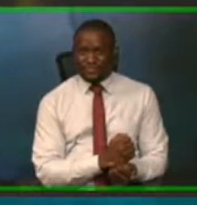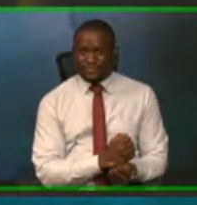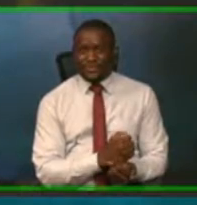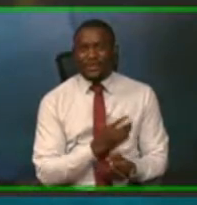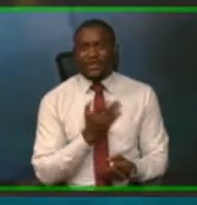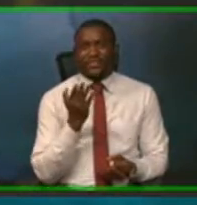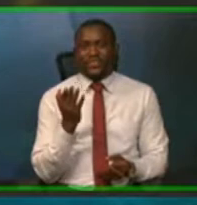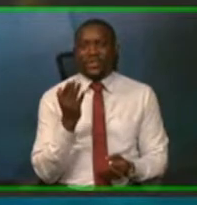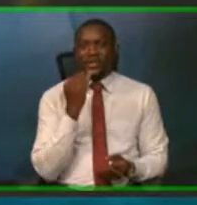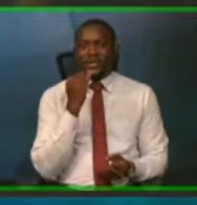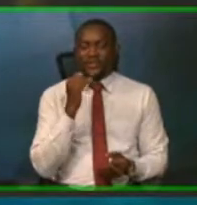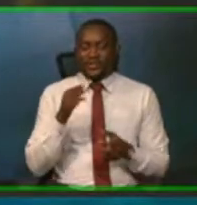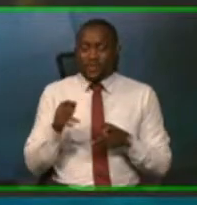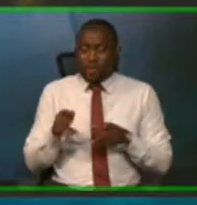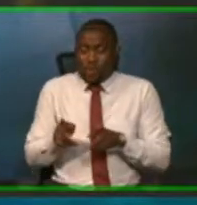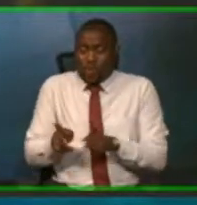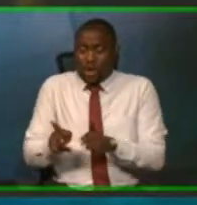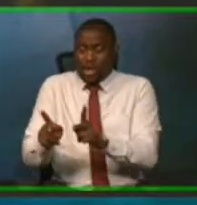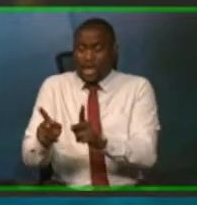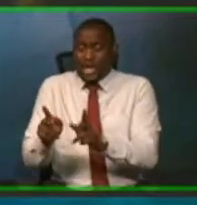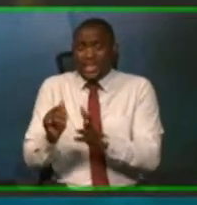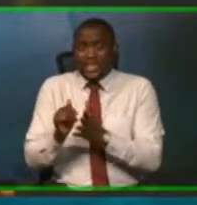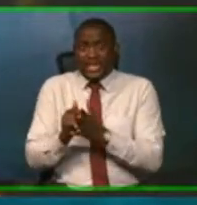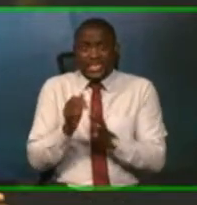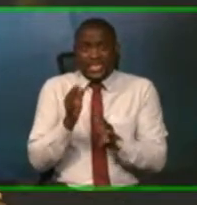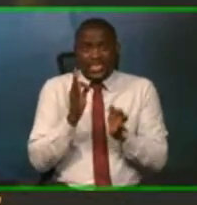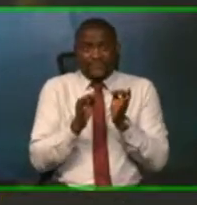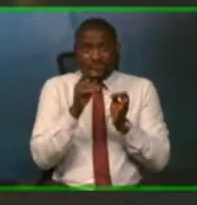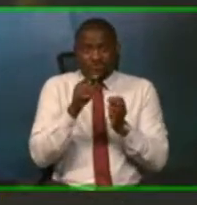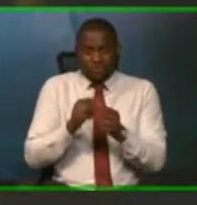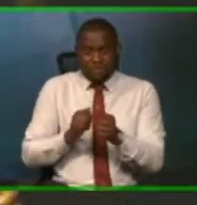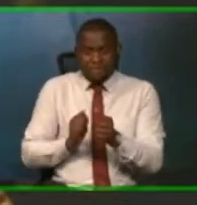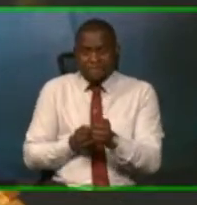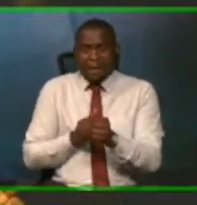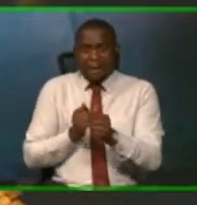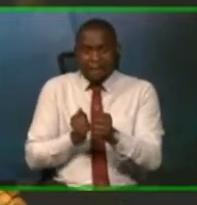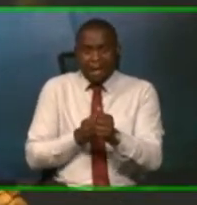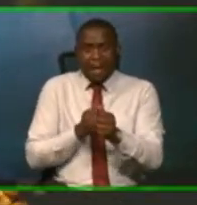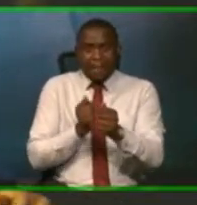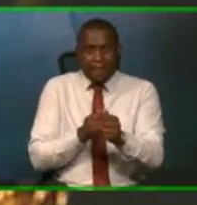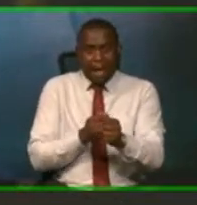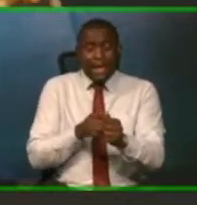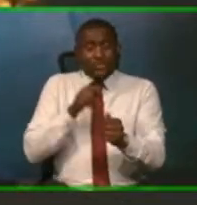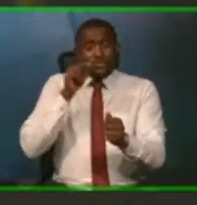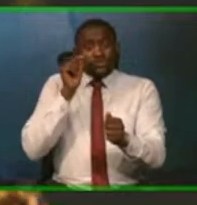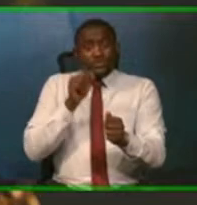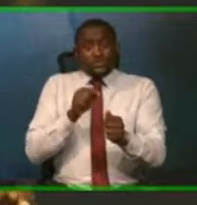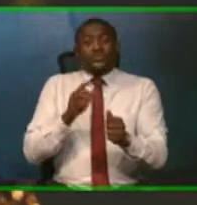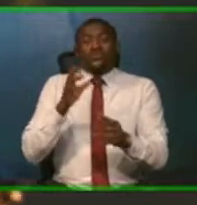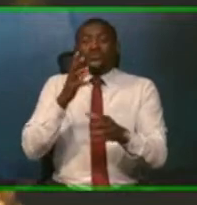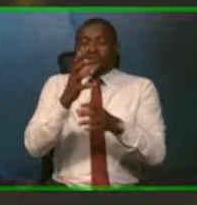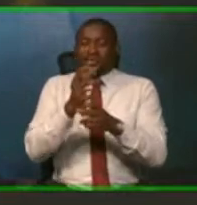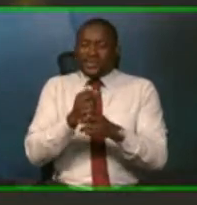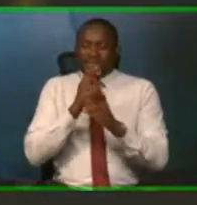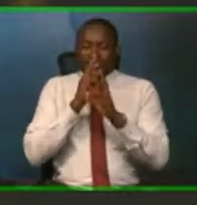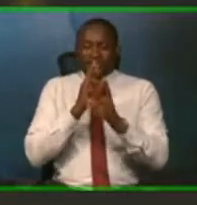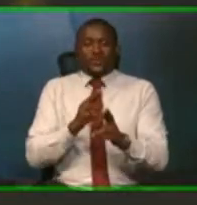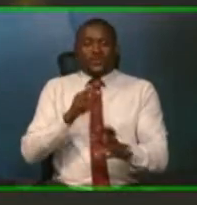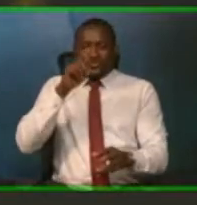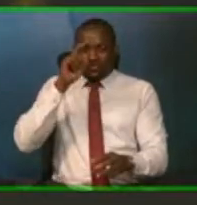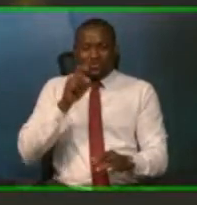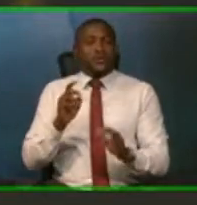There is a pathway that if and when you follow, the result is that you must be